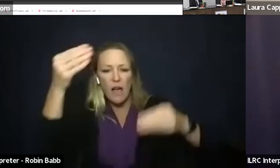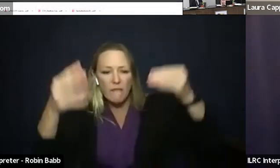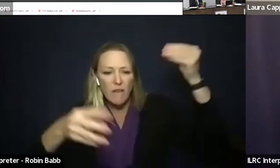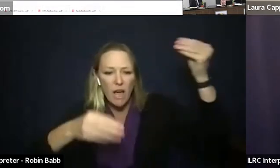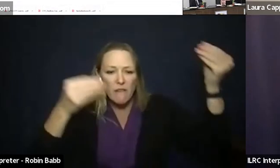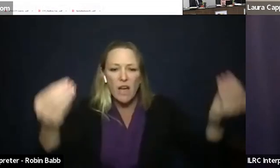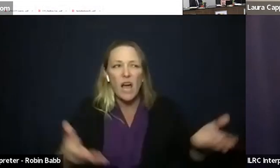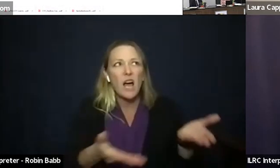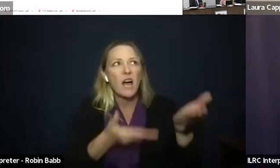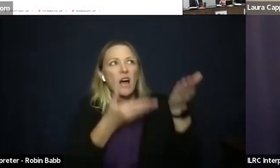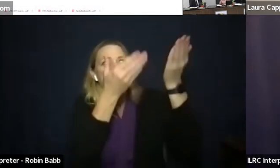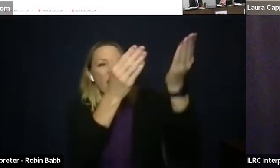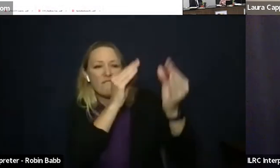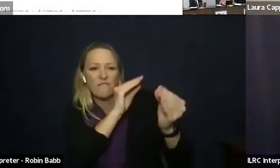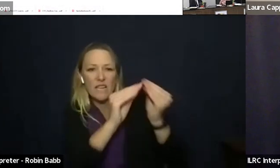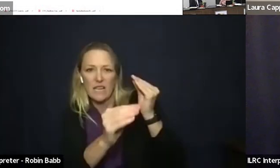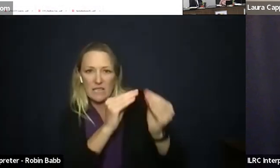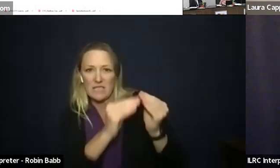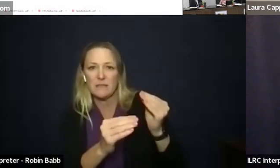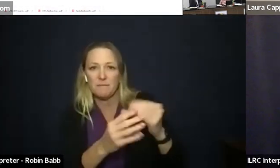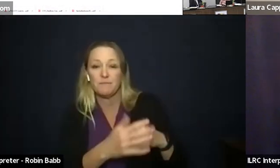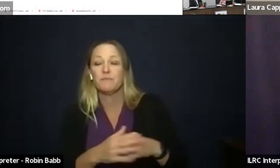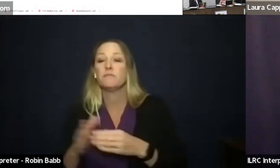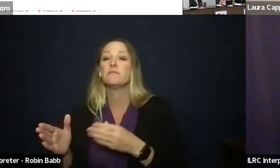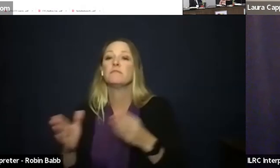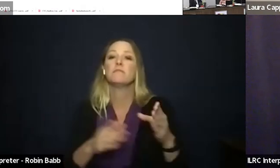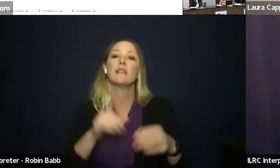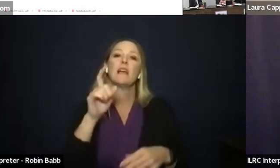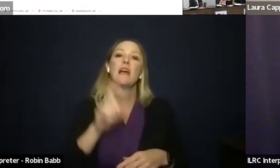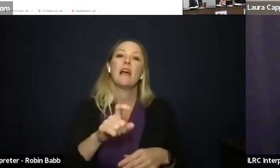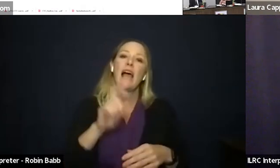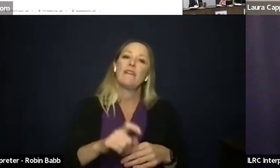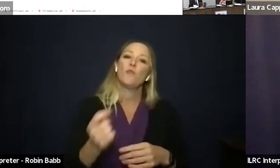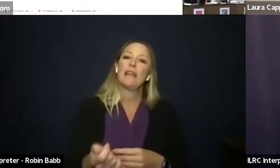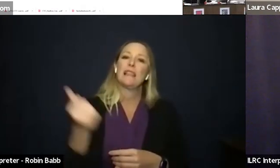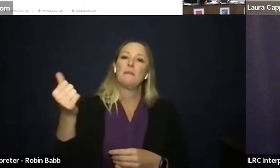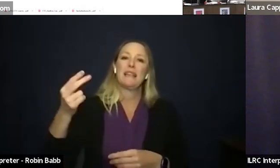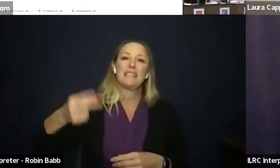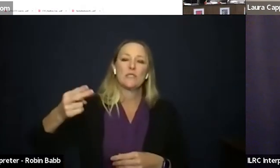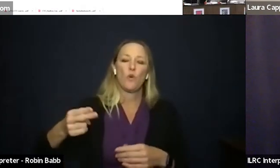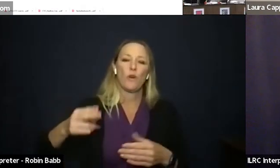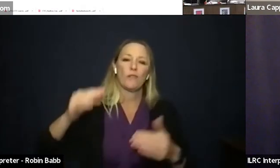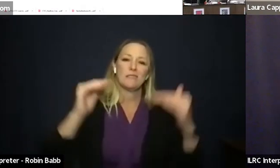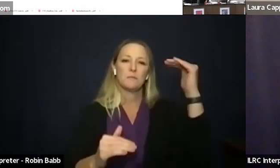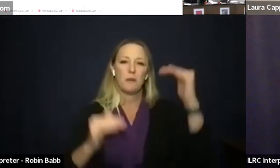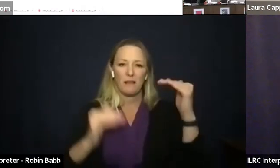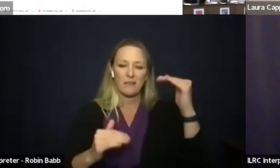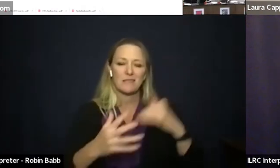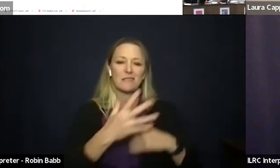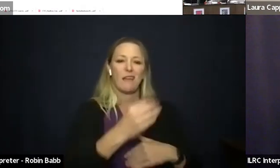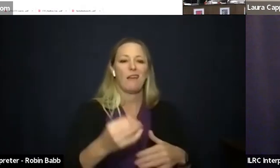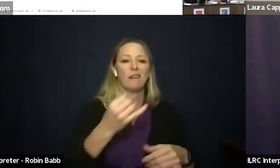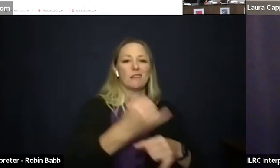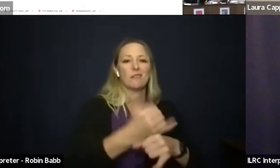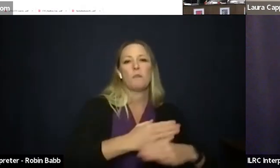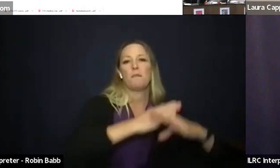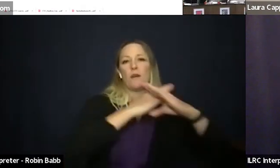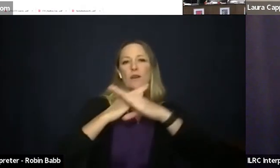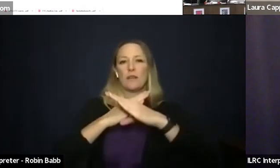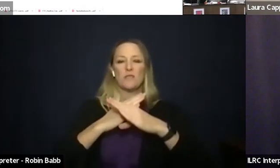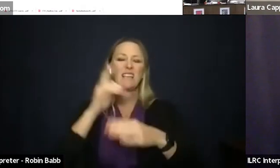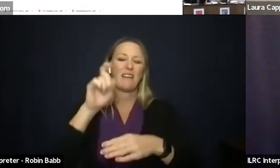and whereas we must work to eliminate the historical disparities and institutional barriers to developing more diversity among